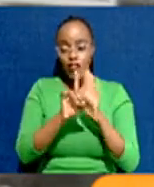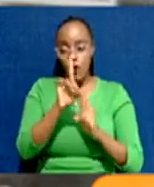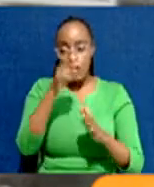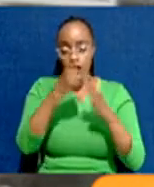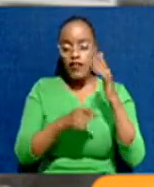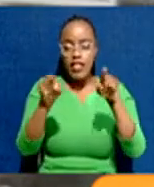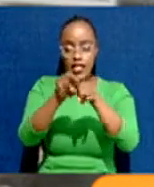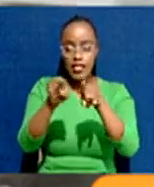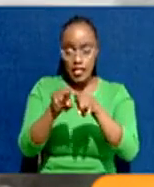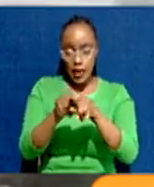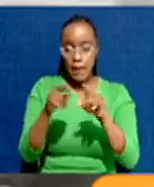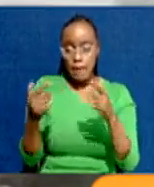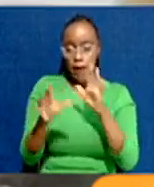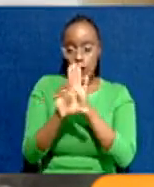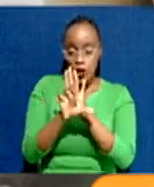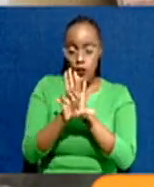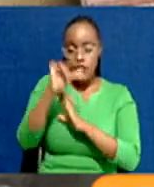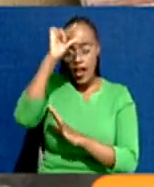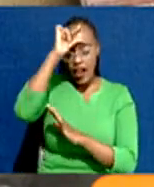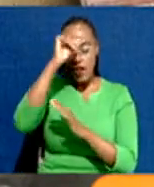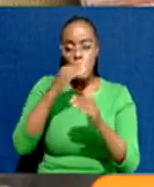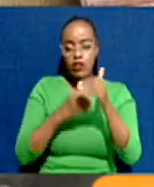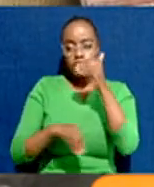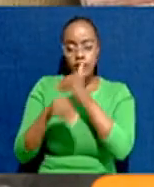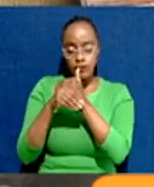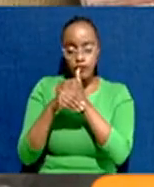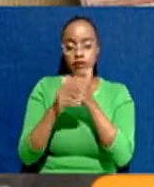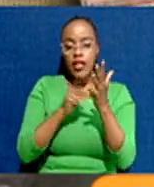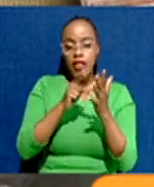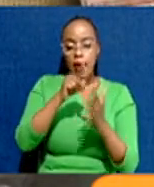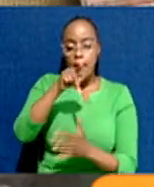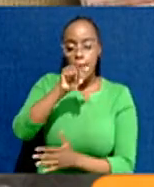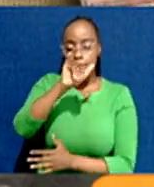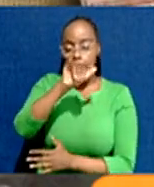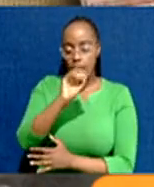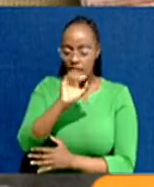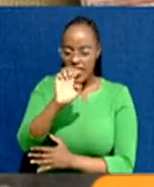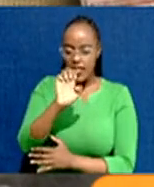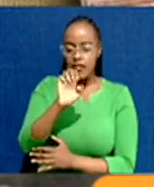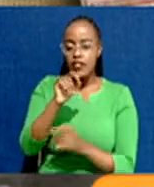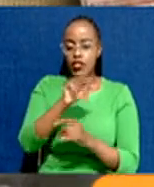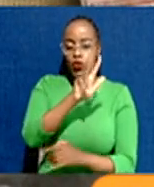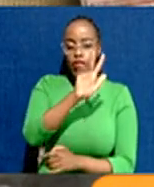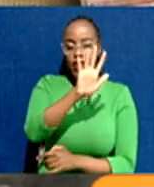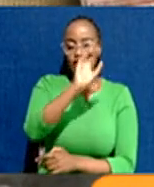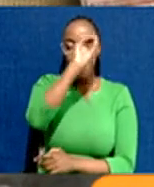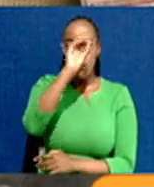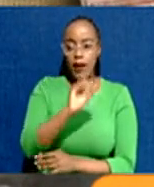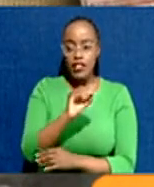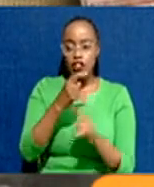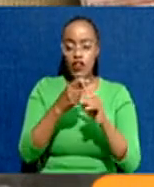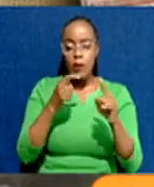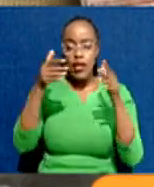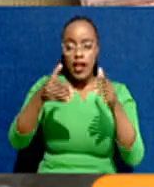same piece of legislation, the government wants to increase their pay as you earn contributions to 35% from